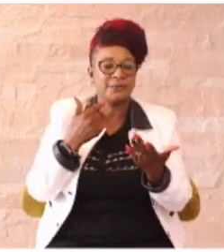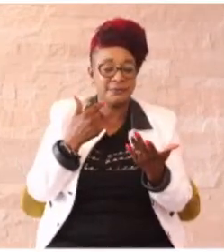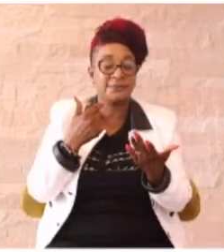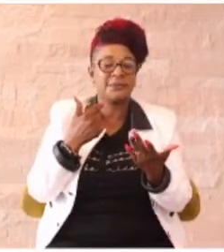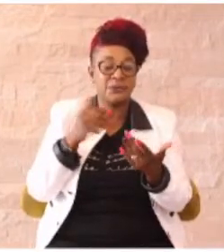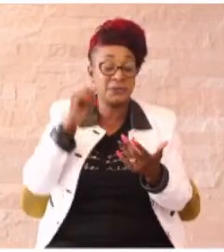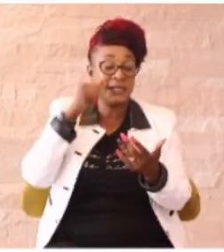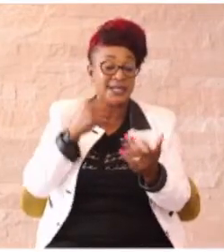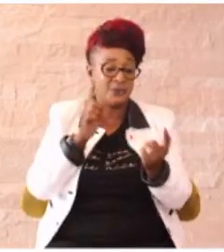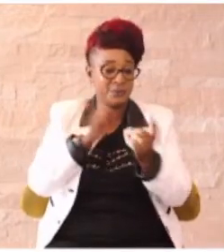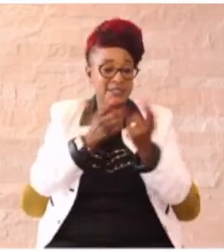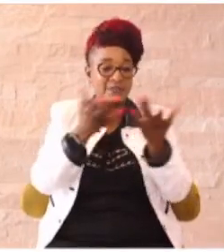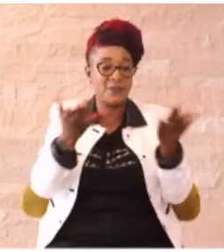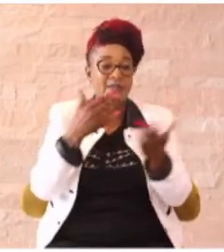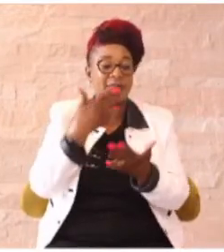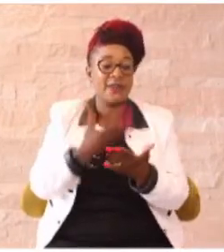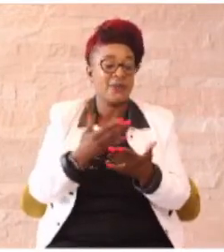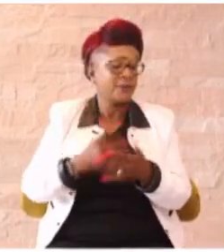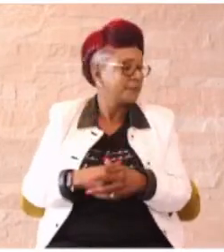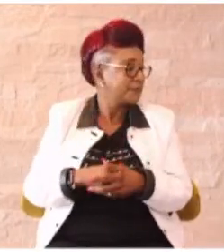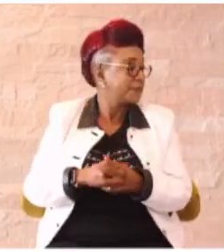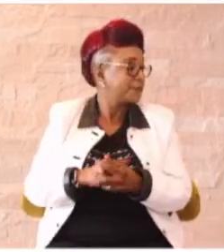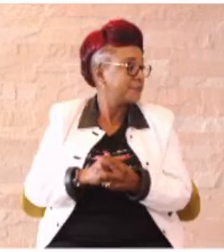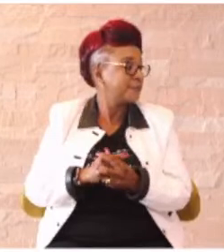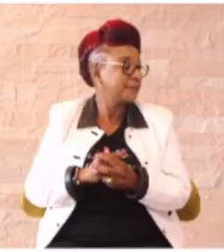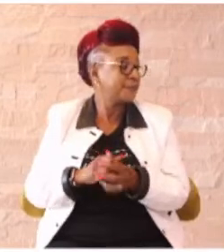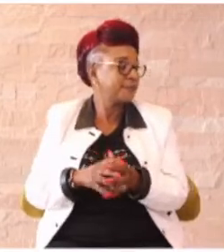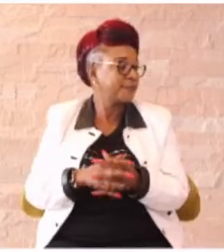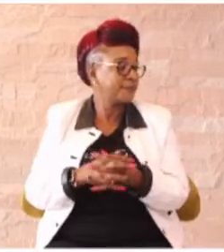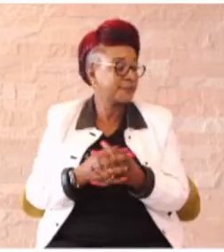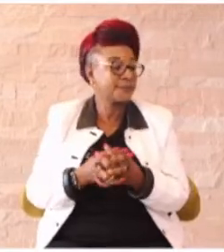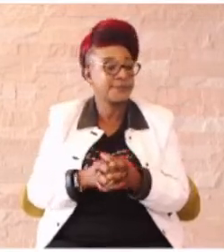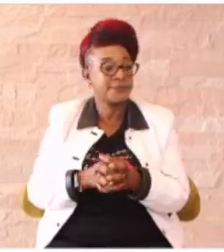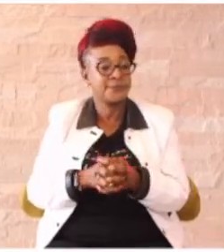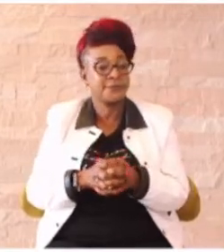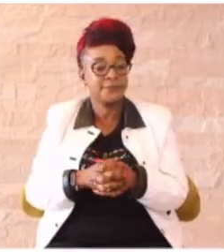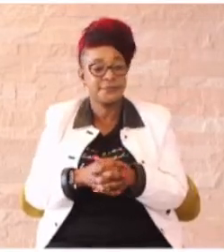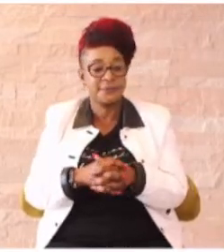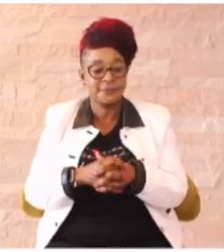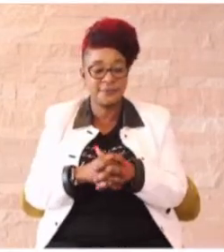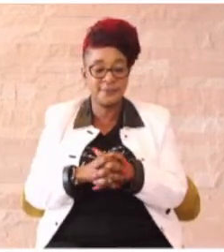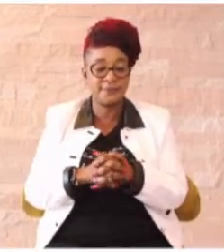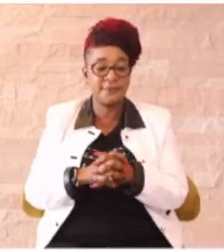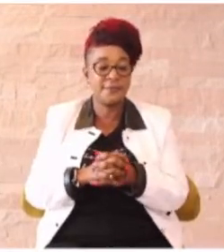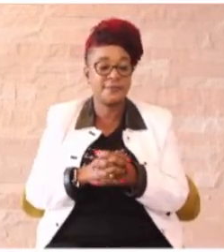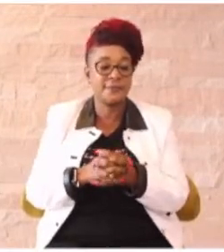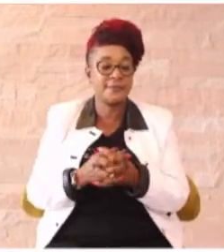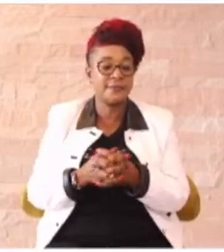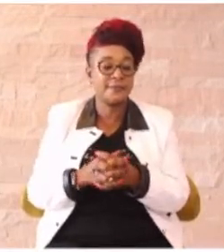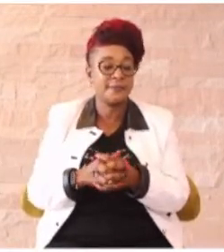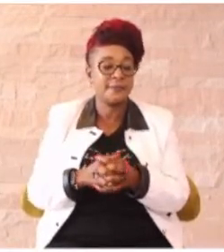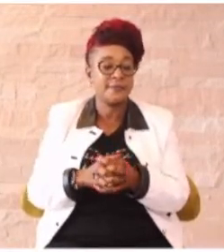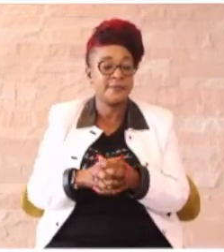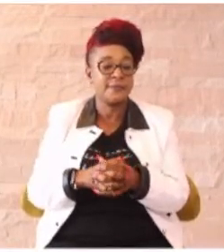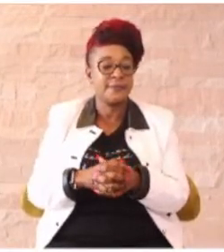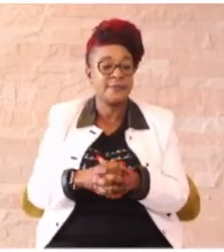everyone. Thank you. Georgia will be handing over to Siiqqee, who can answer some of your questions, as she's from Ethiopia.